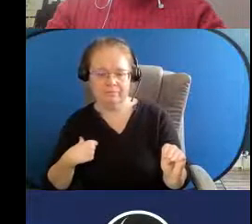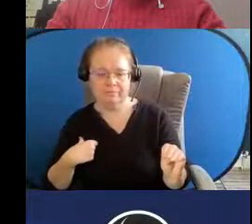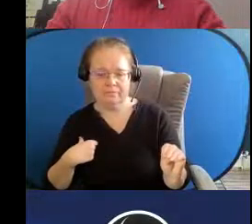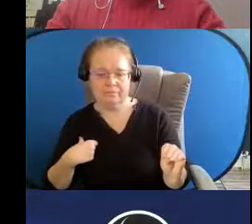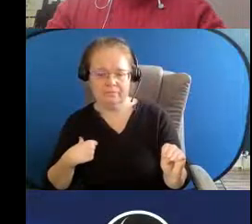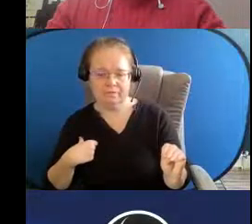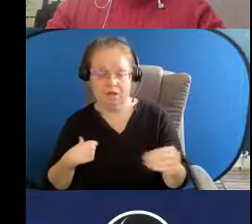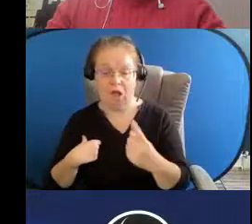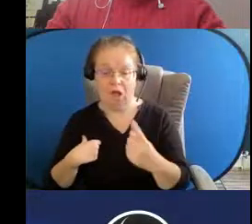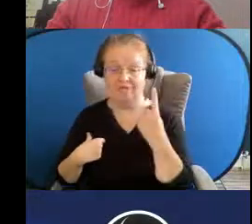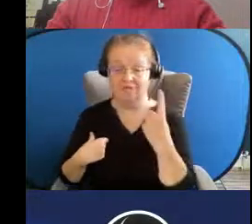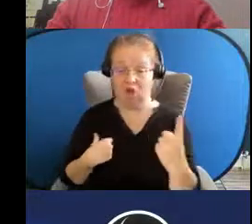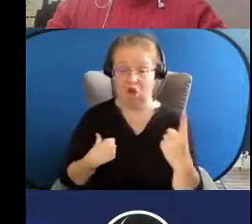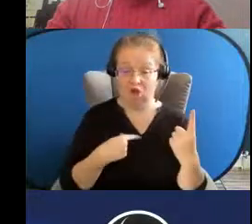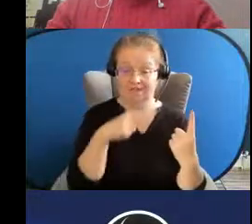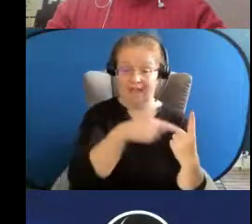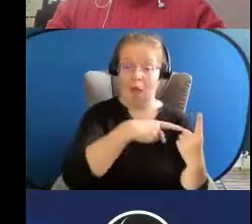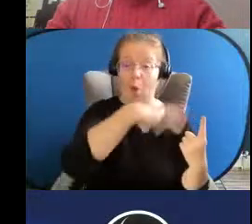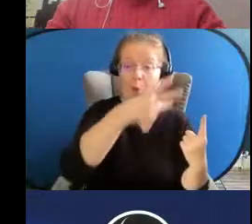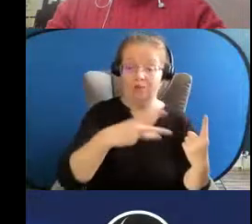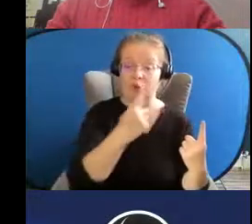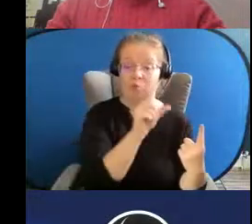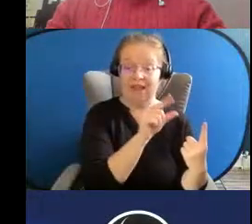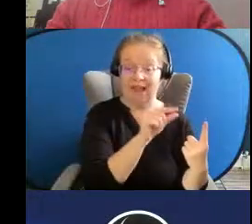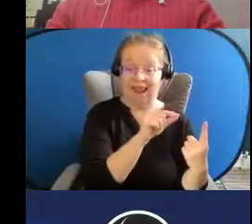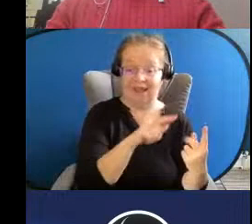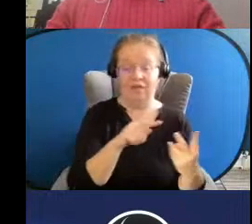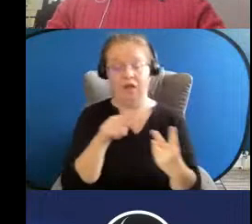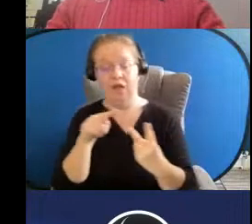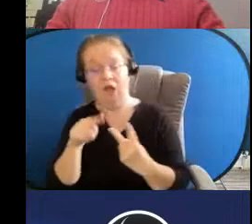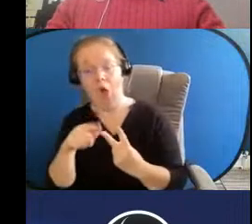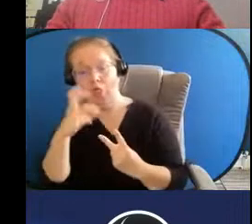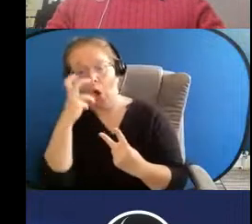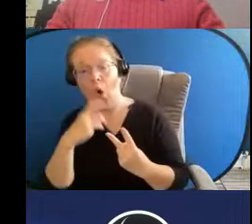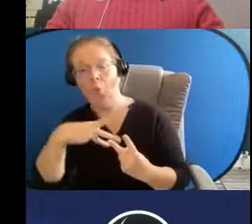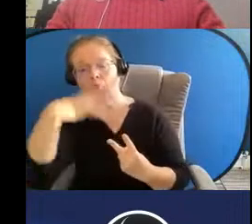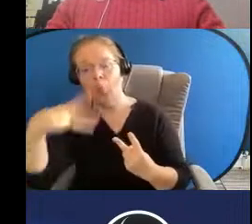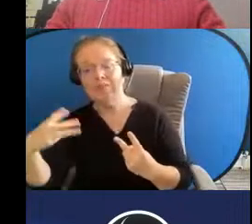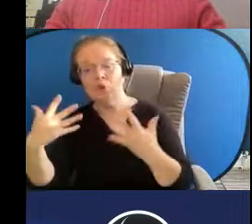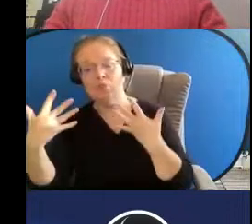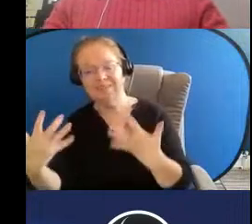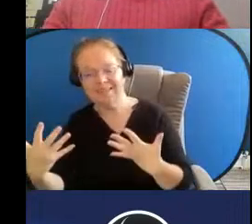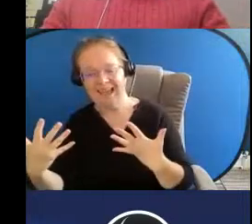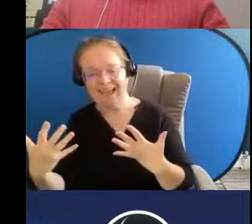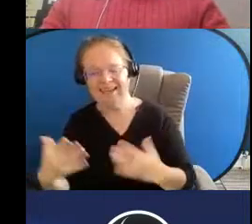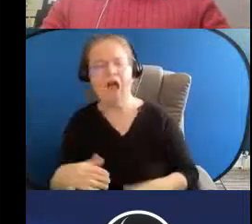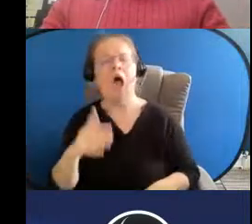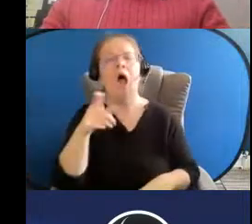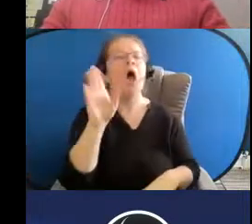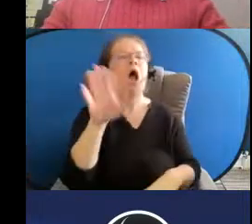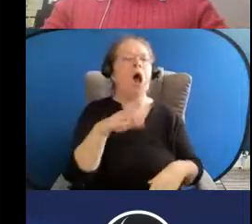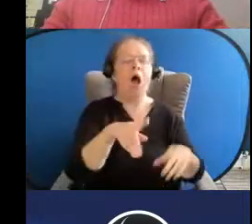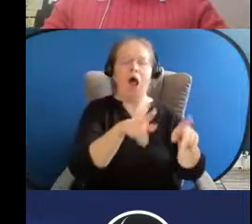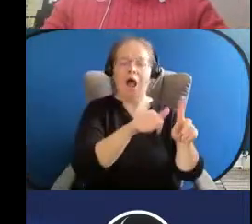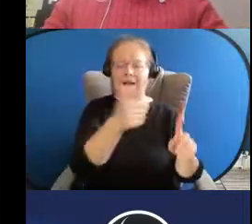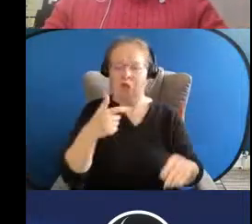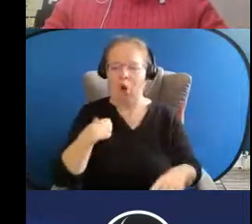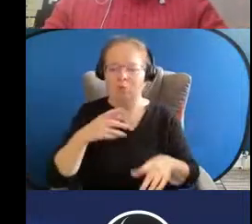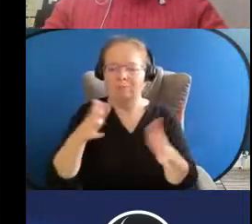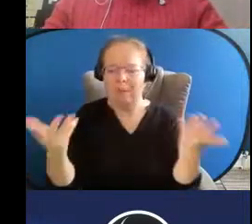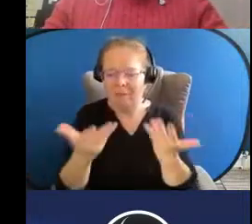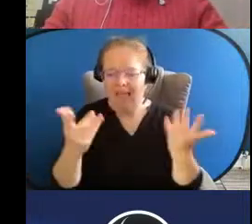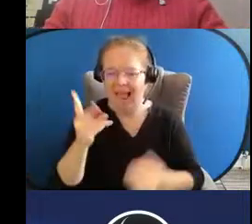Right. So you heard first the Windows 11 sound, and then the old Windows 10 sound there. Ah, the old one is the one after it, So right? Yes. Let me do another one.